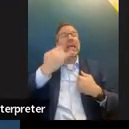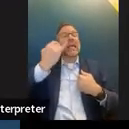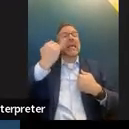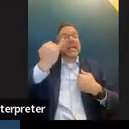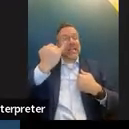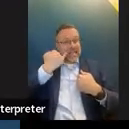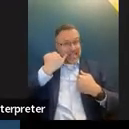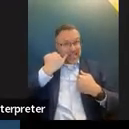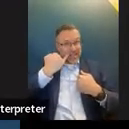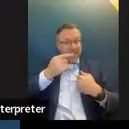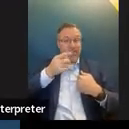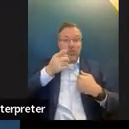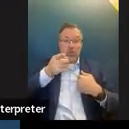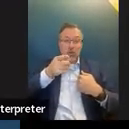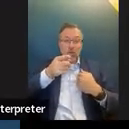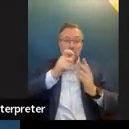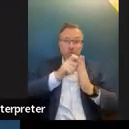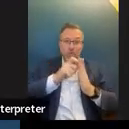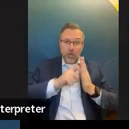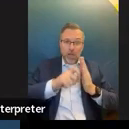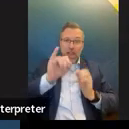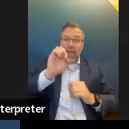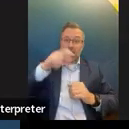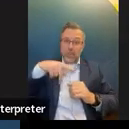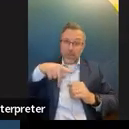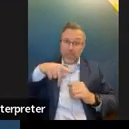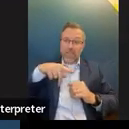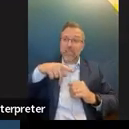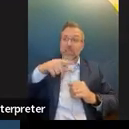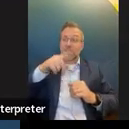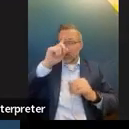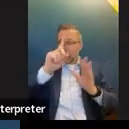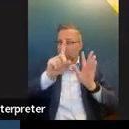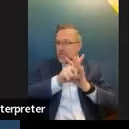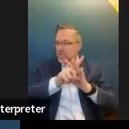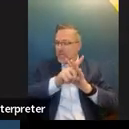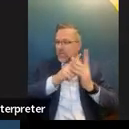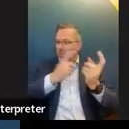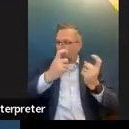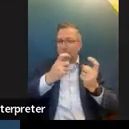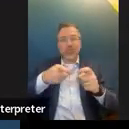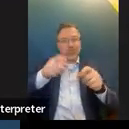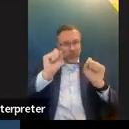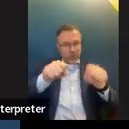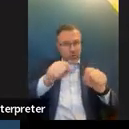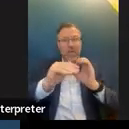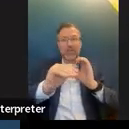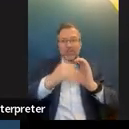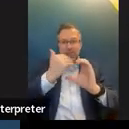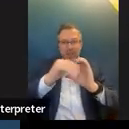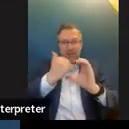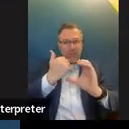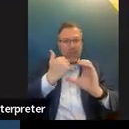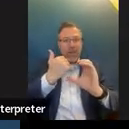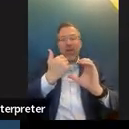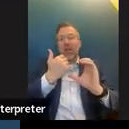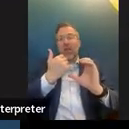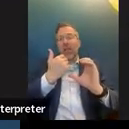your IEPs, you can reach out to us. If you want to email us a